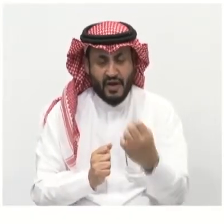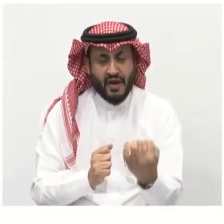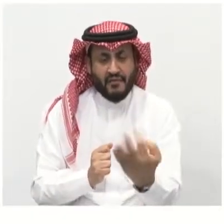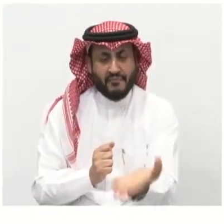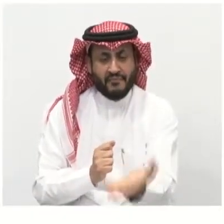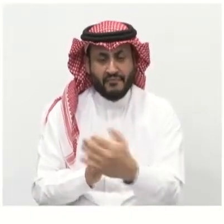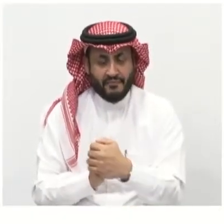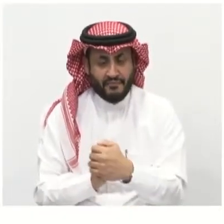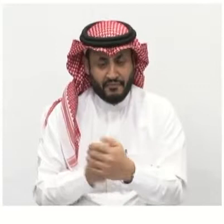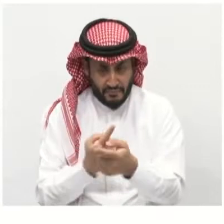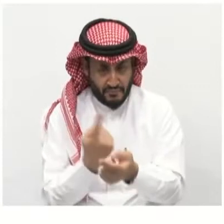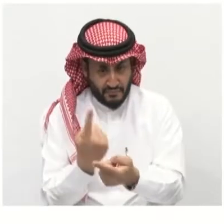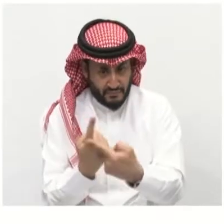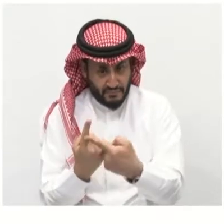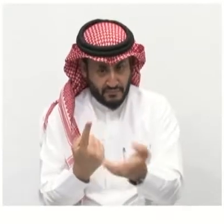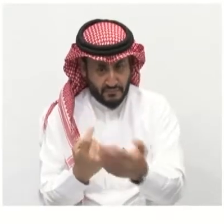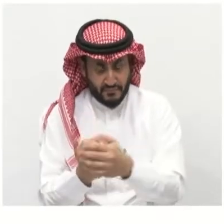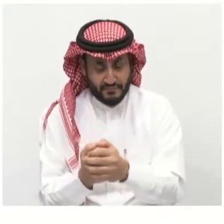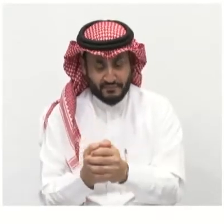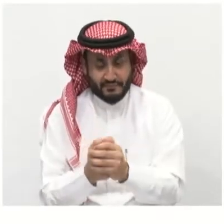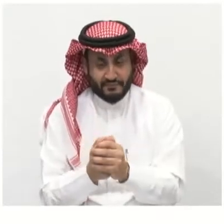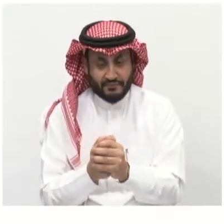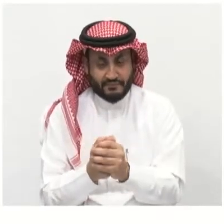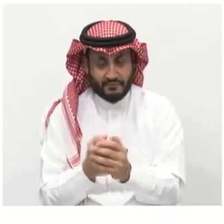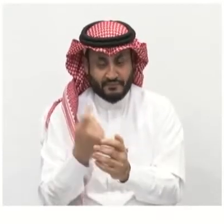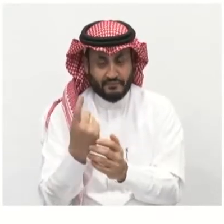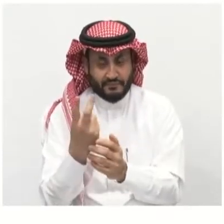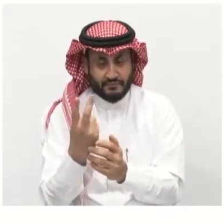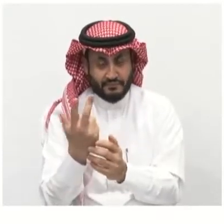Do you want to count by ones? Okay. So we have here